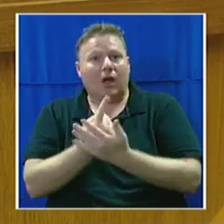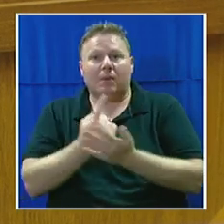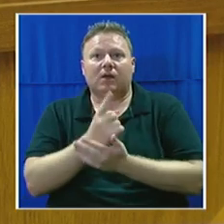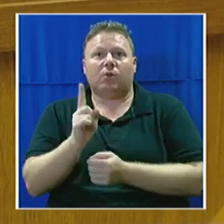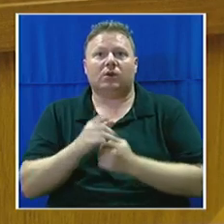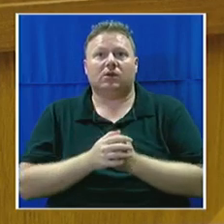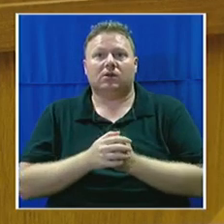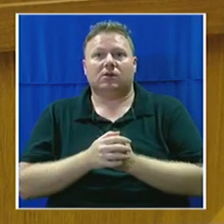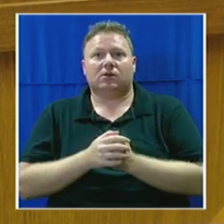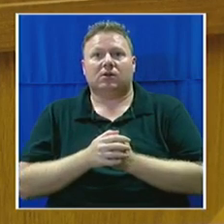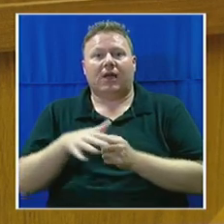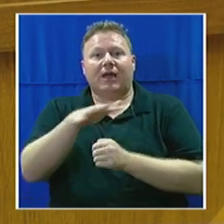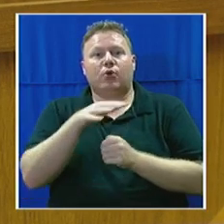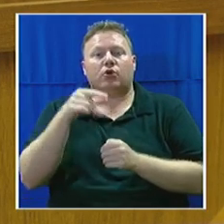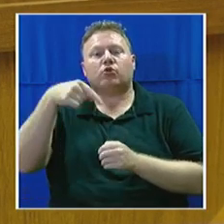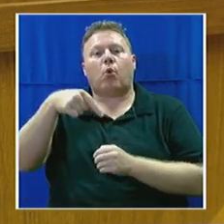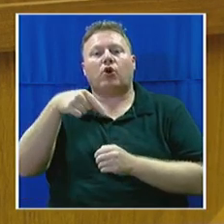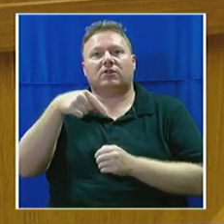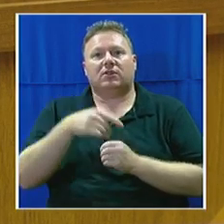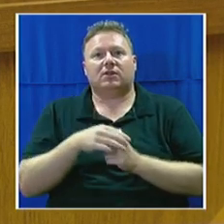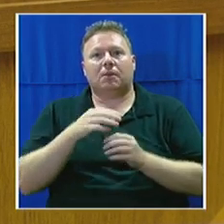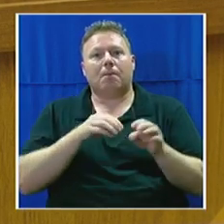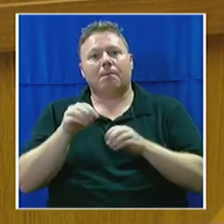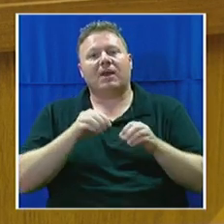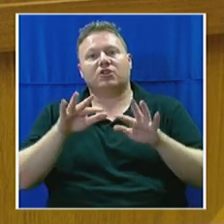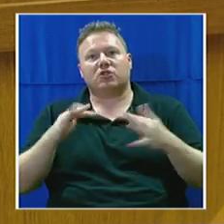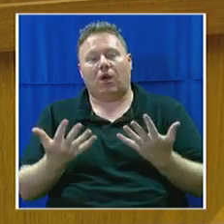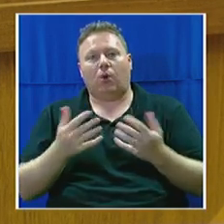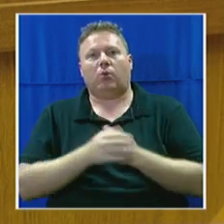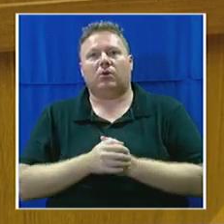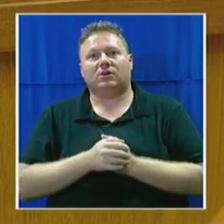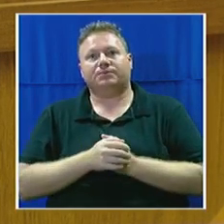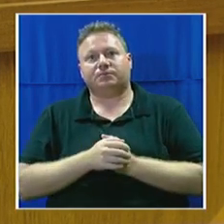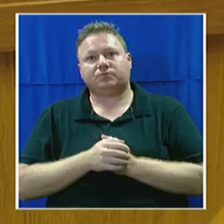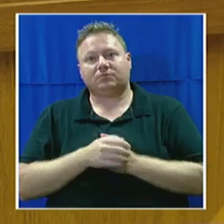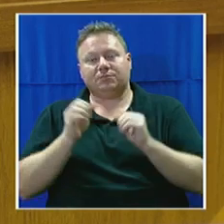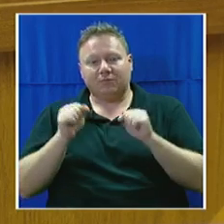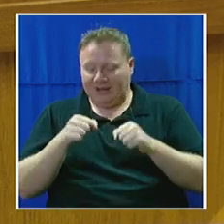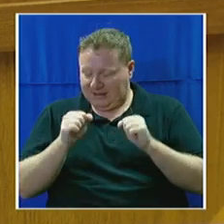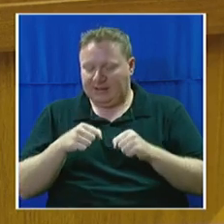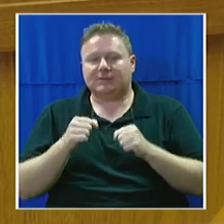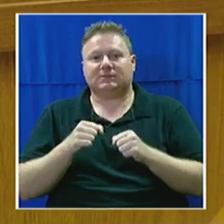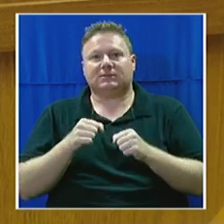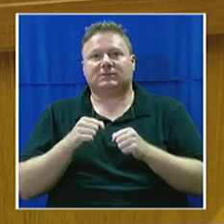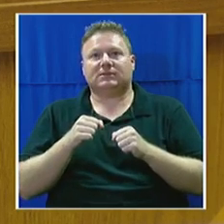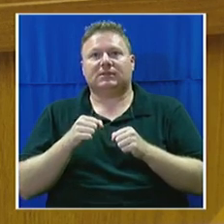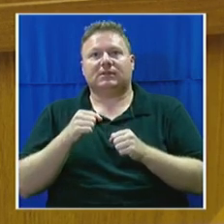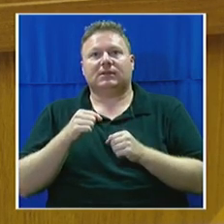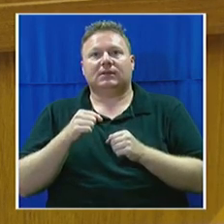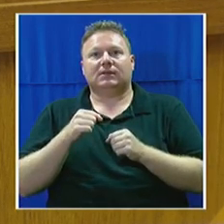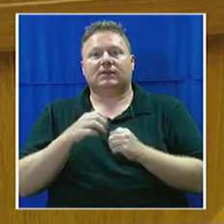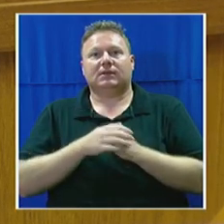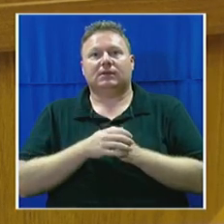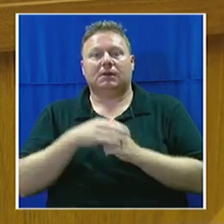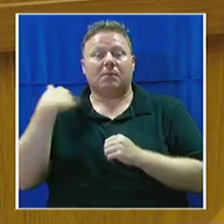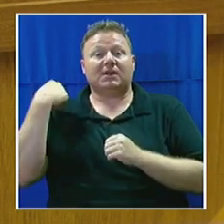the quarantine areas will be and how it will be managed and administrated. Yes, the Minister did explain yesterday to the committee what